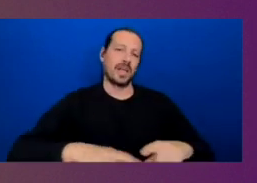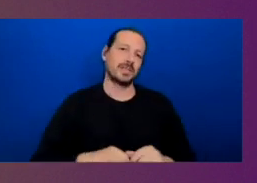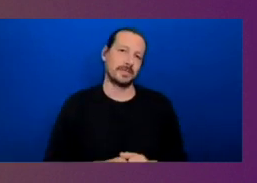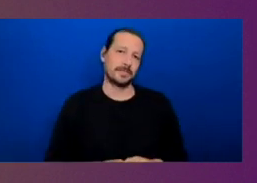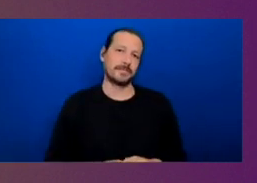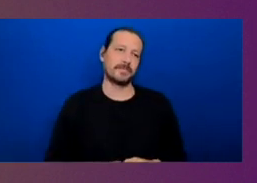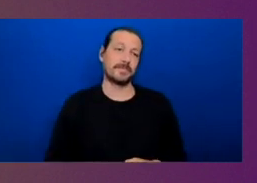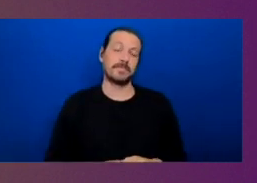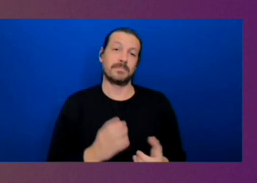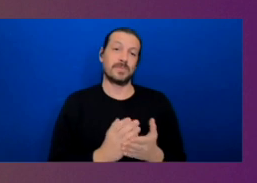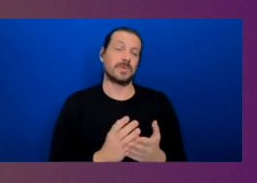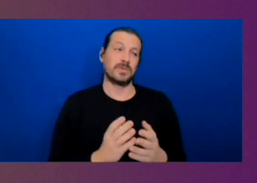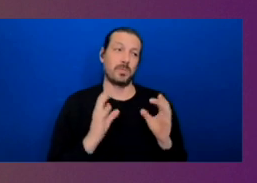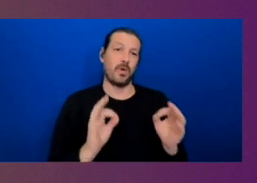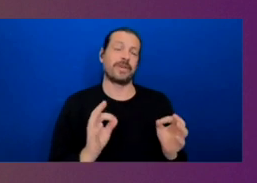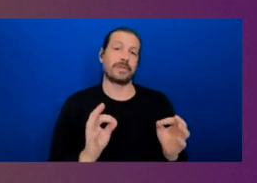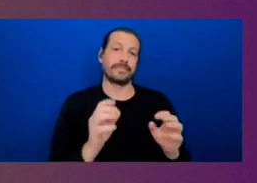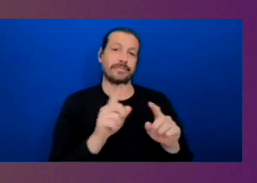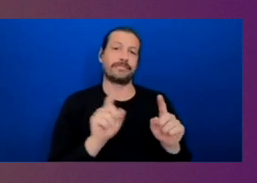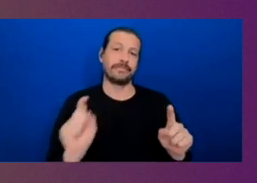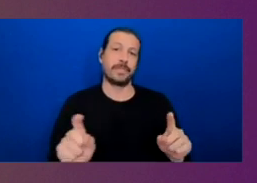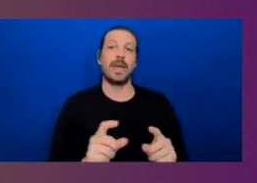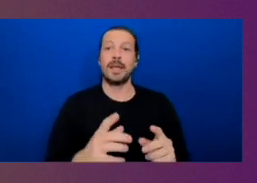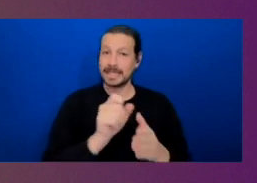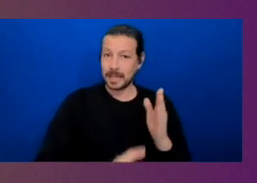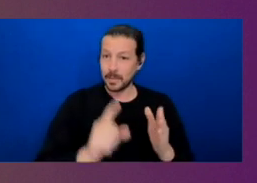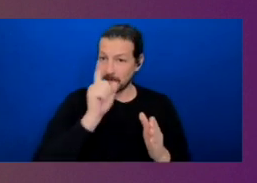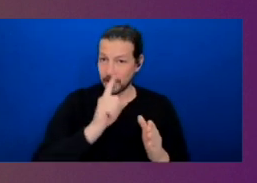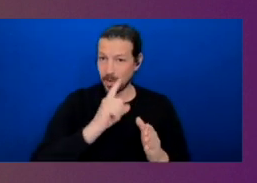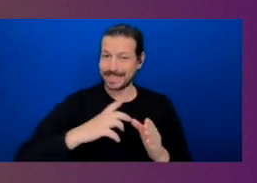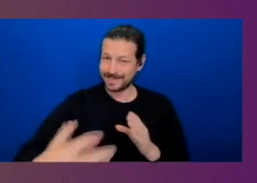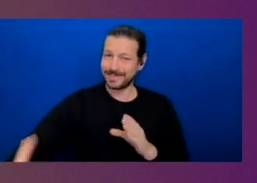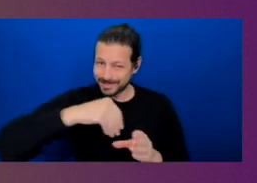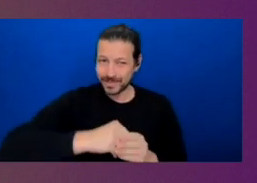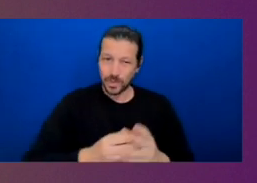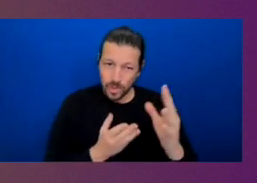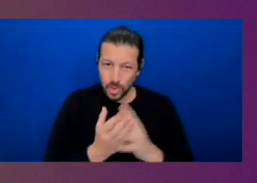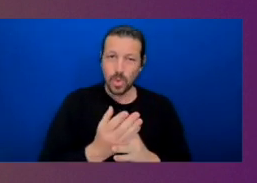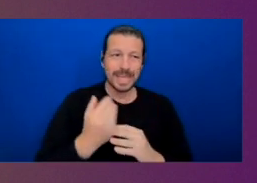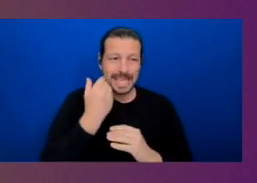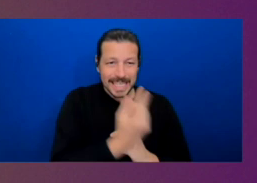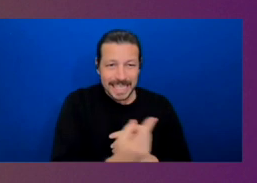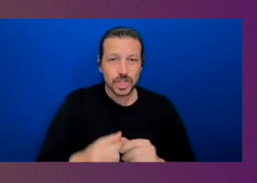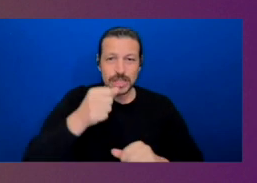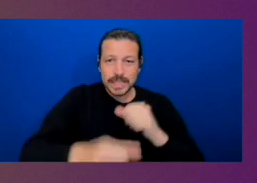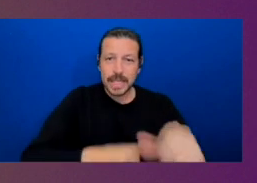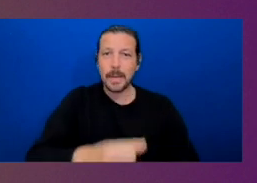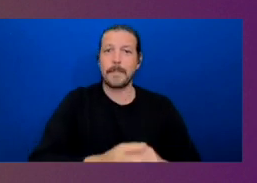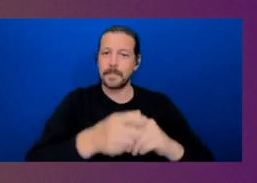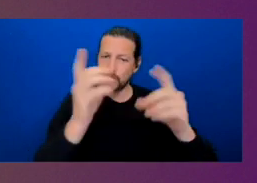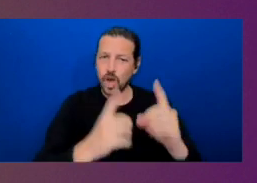to include people with disabilities and other accessibility needs every step of the way through the design and development process,